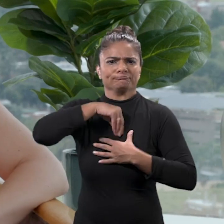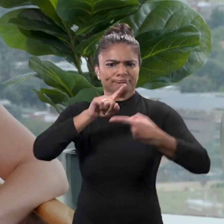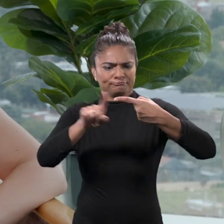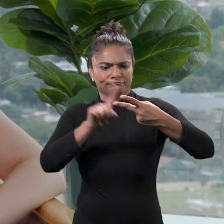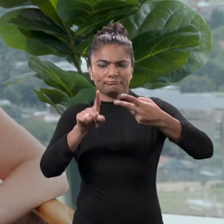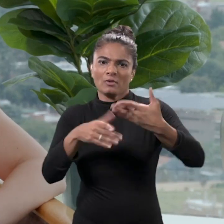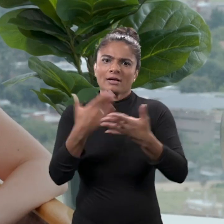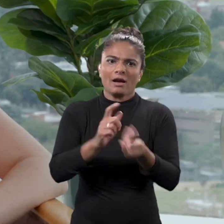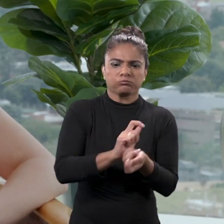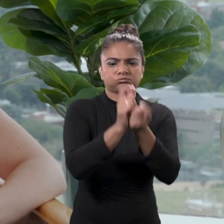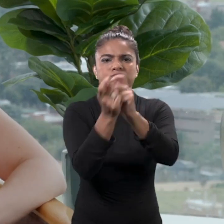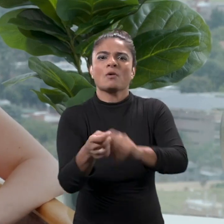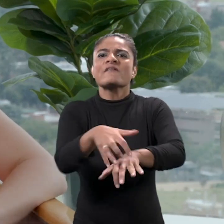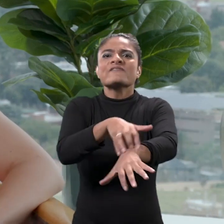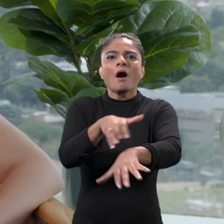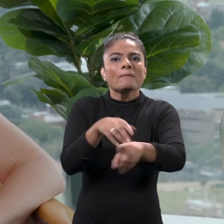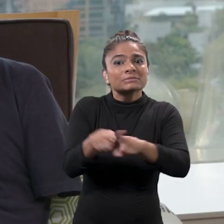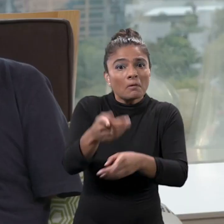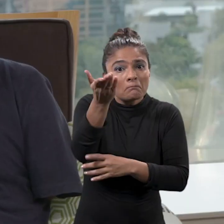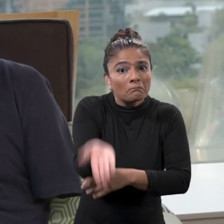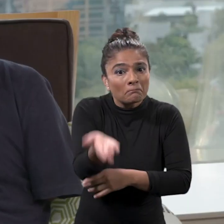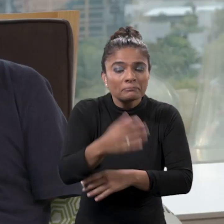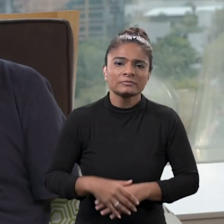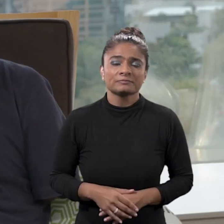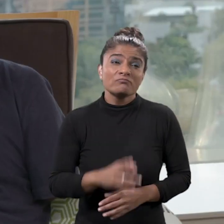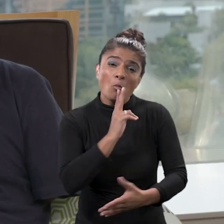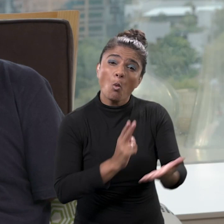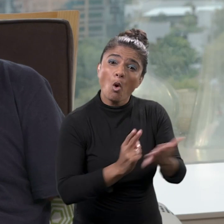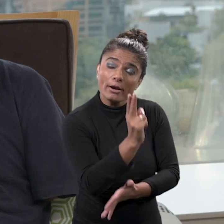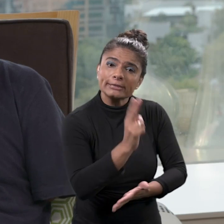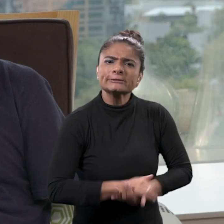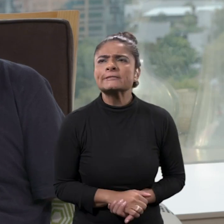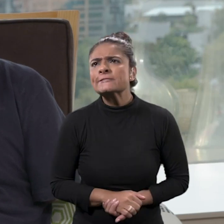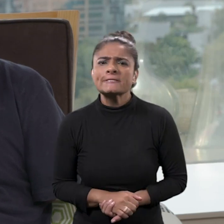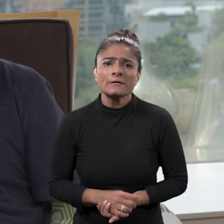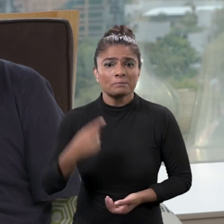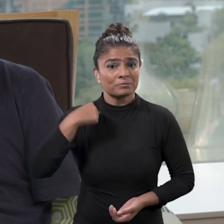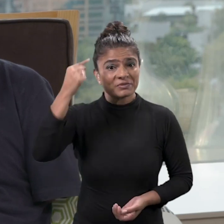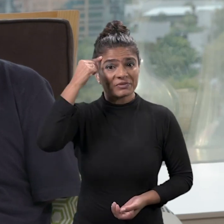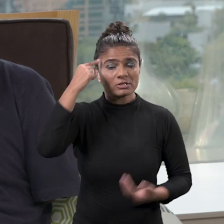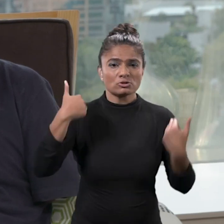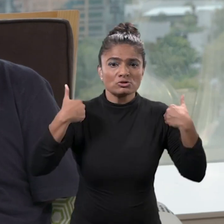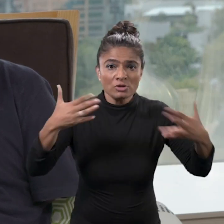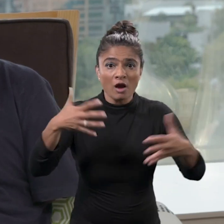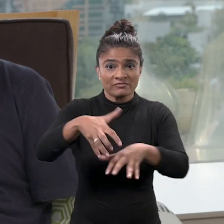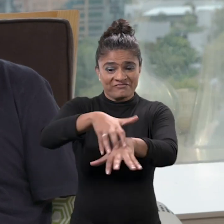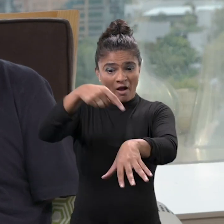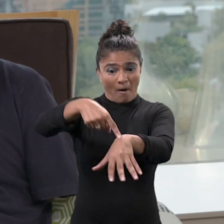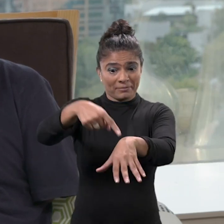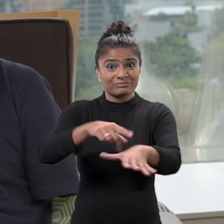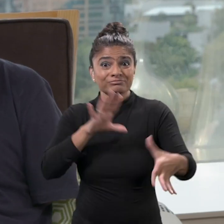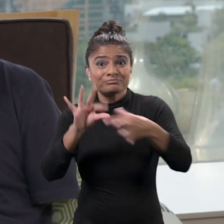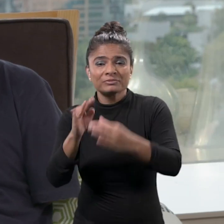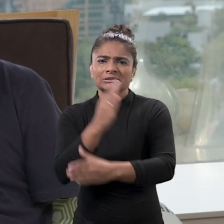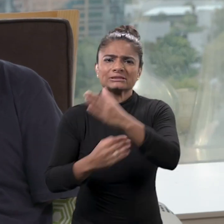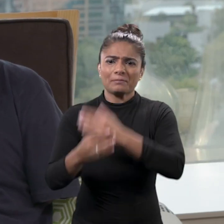cultivate if they want to become farmers like you? To be honest with you, I think, just starting farming, mainly, it was never really about the disability